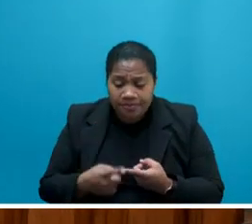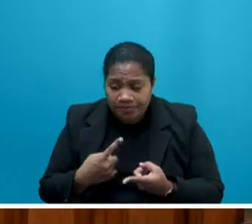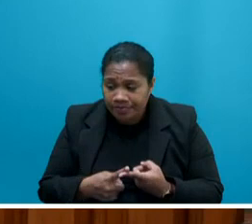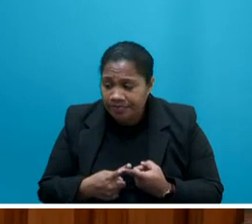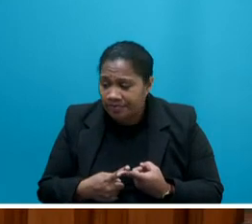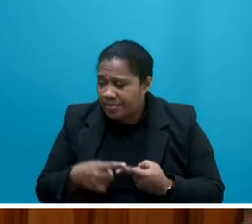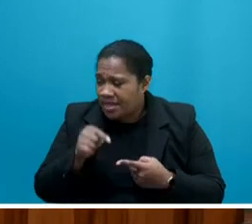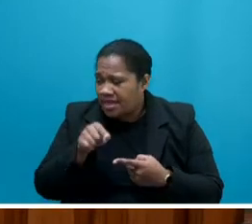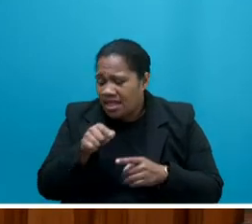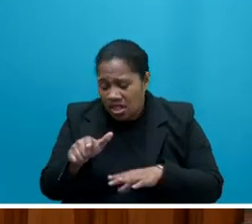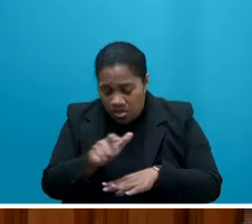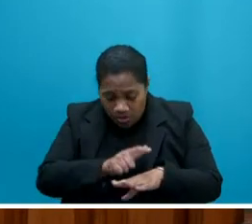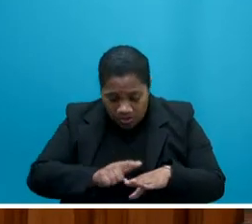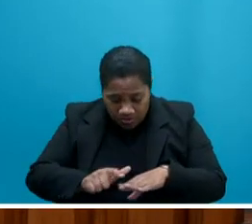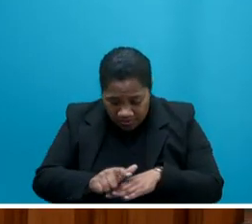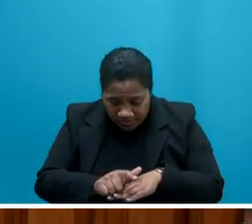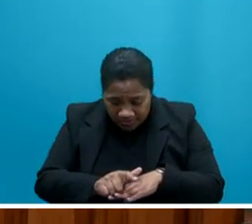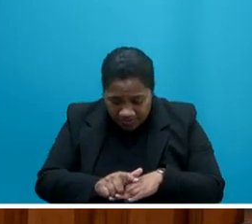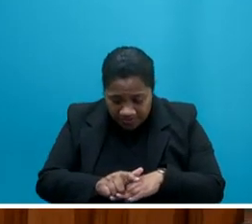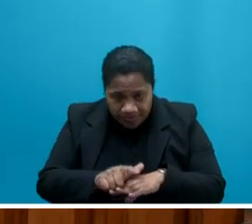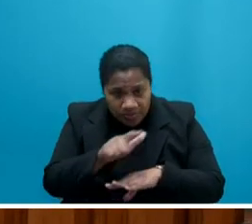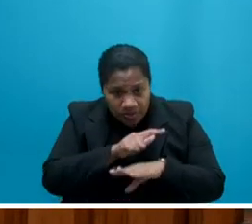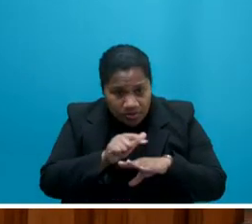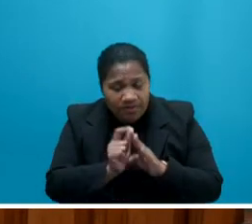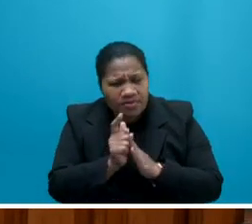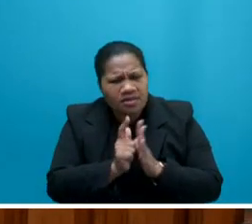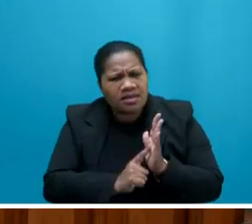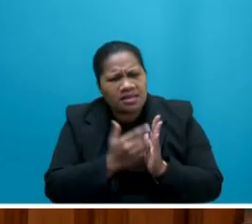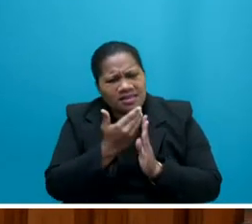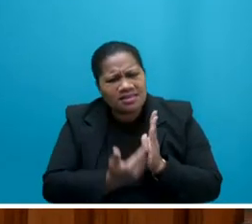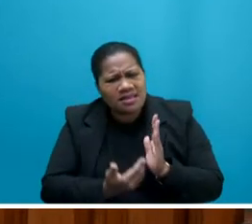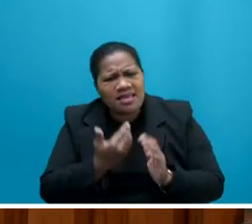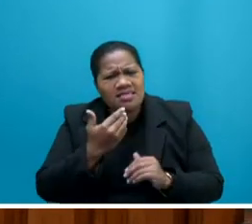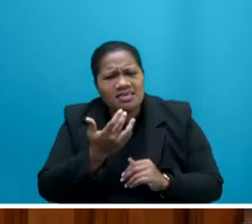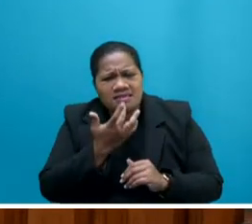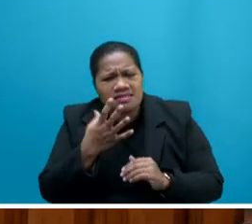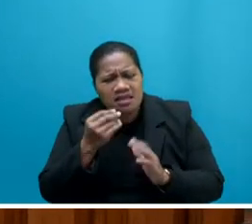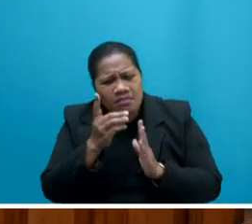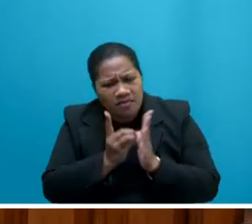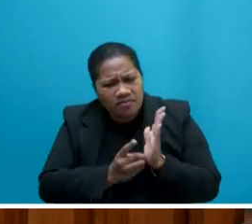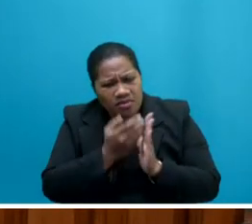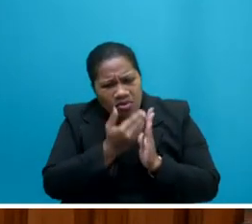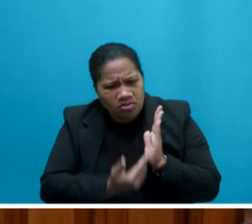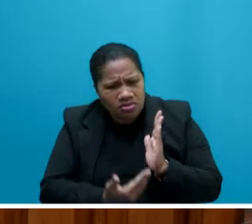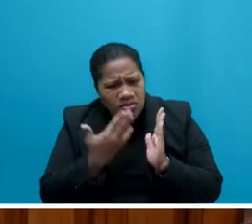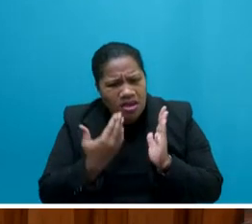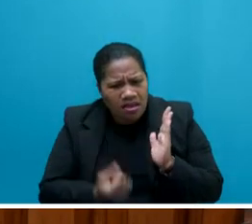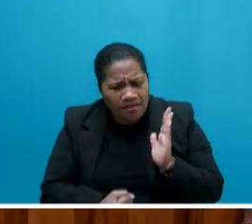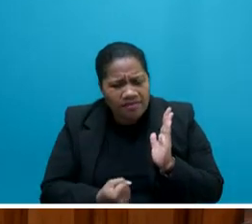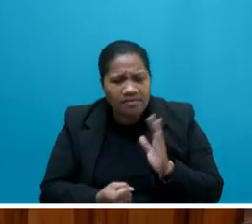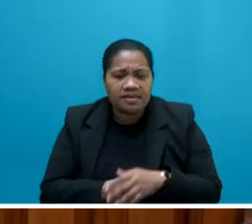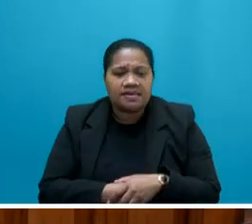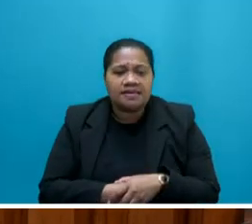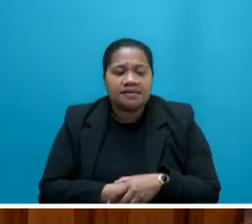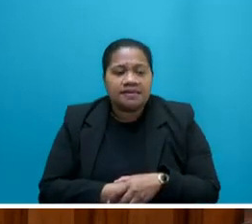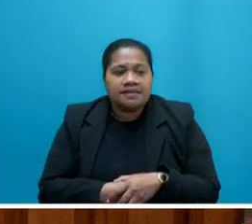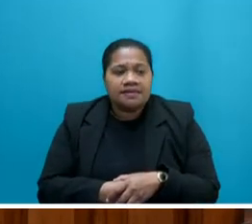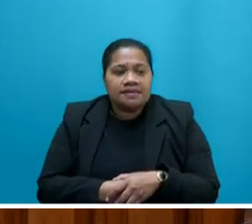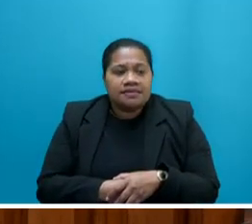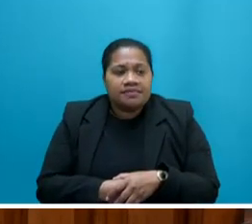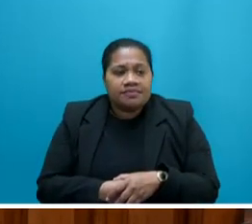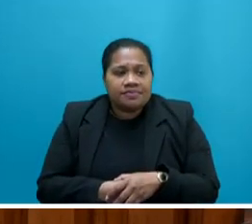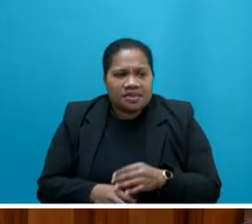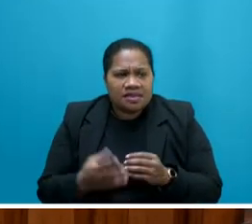land, on the canals of democracy that unseated the democratically elected SDL Labour multi-party government in